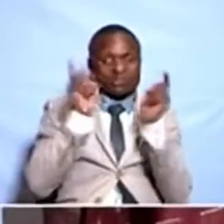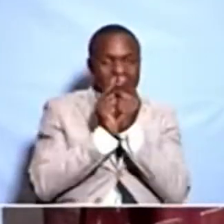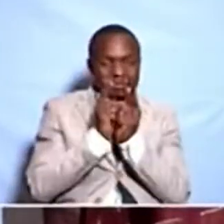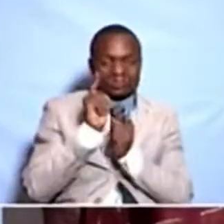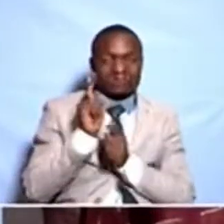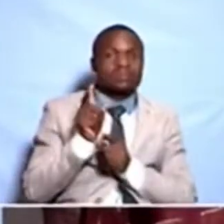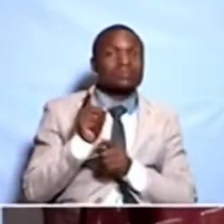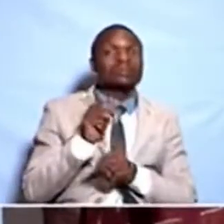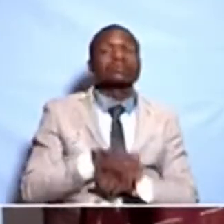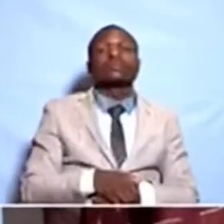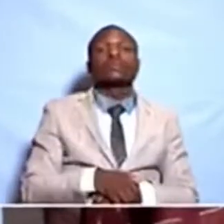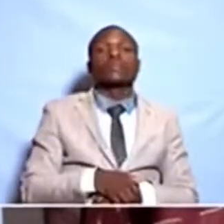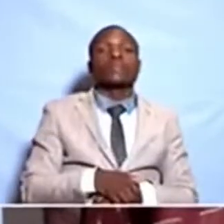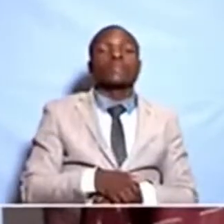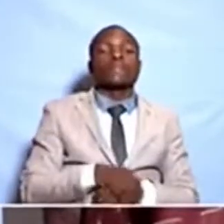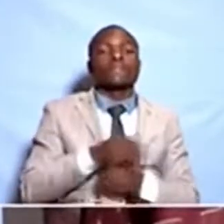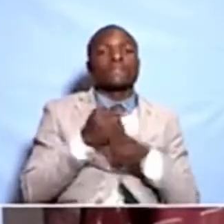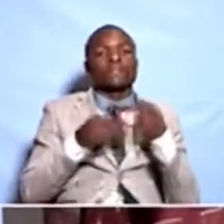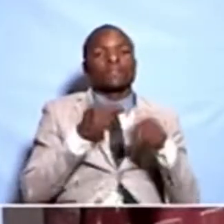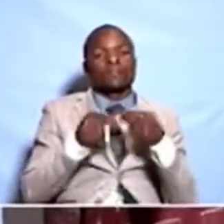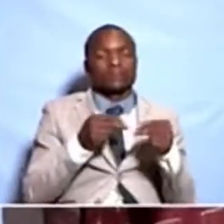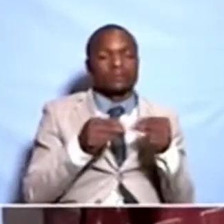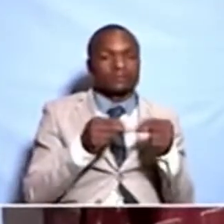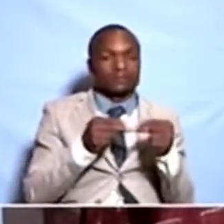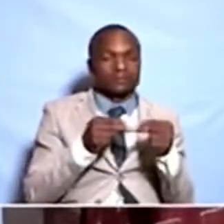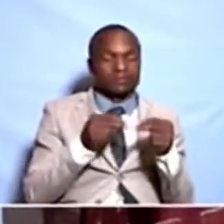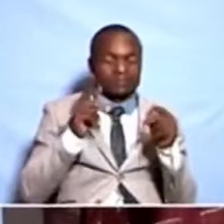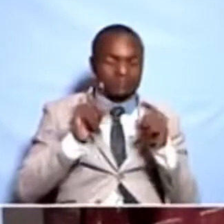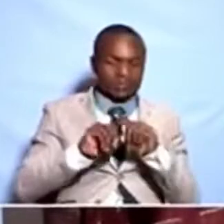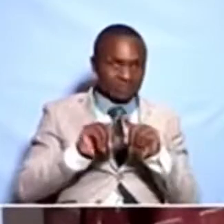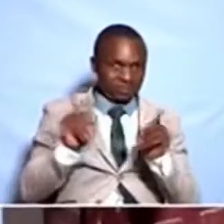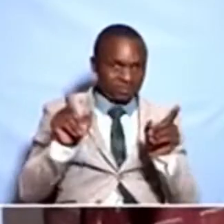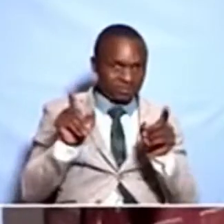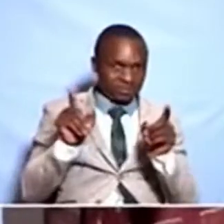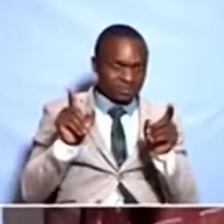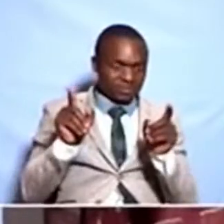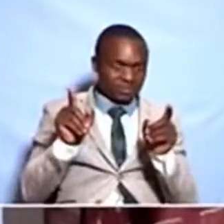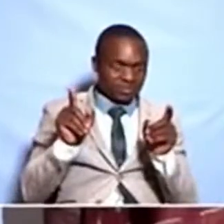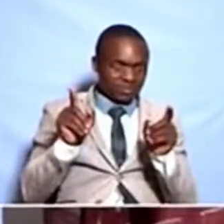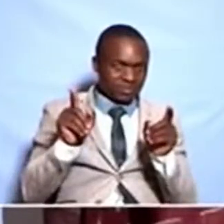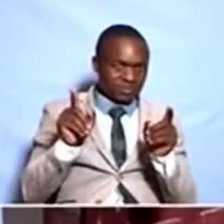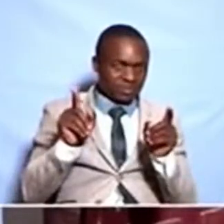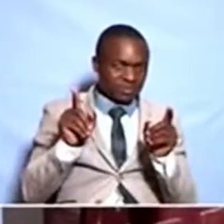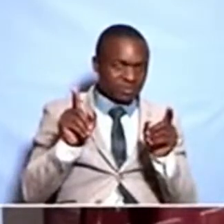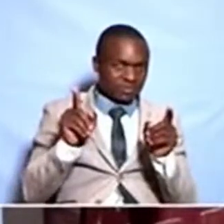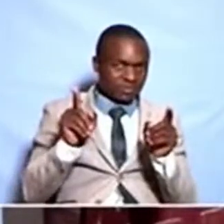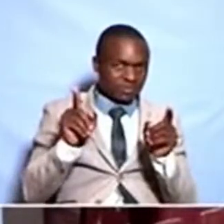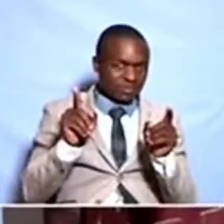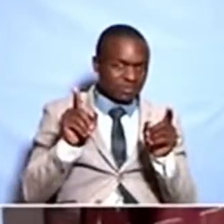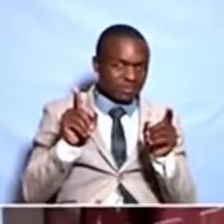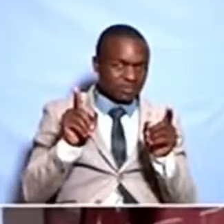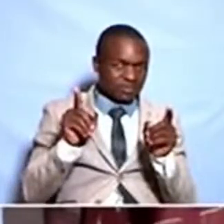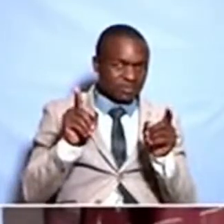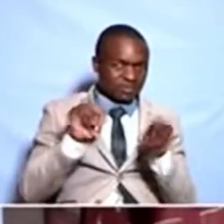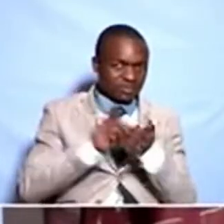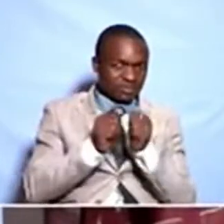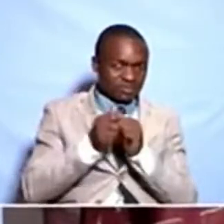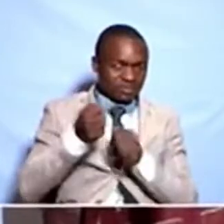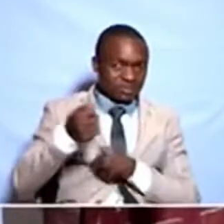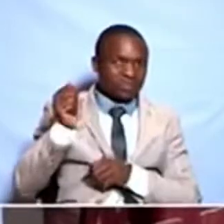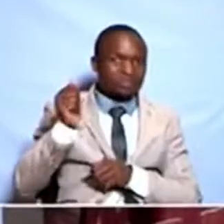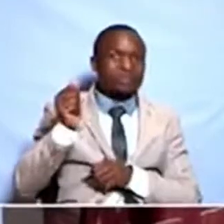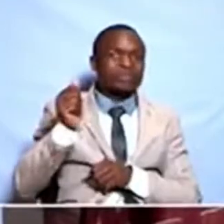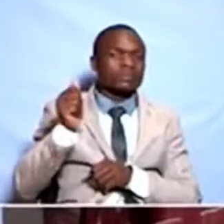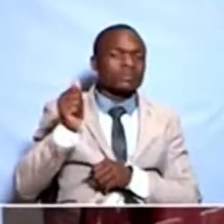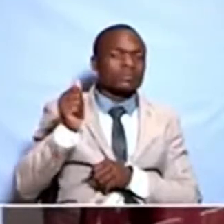then it will be a different scenario altogether, a serious problem that